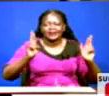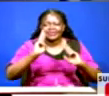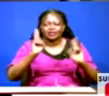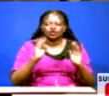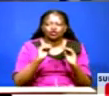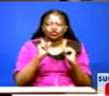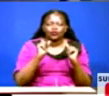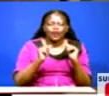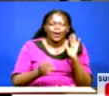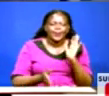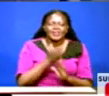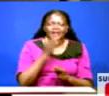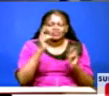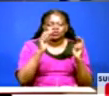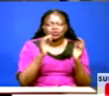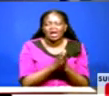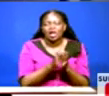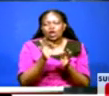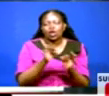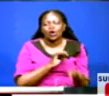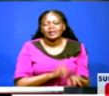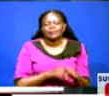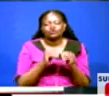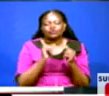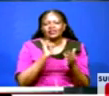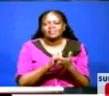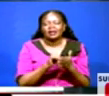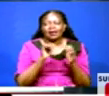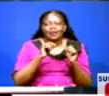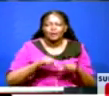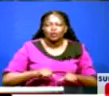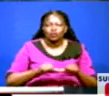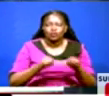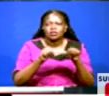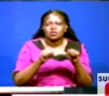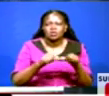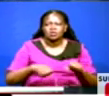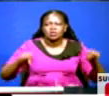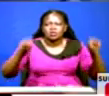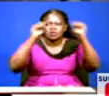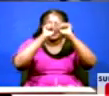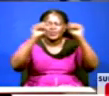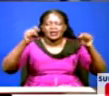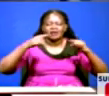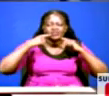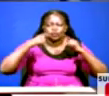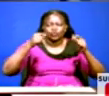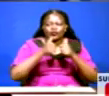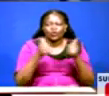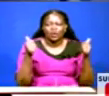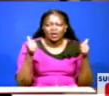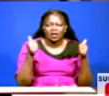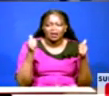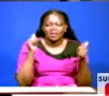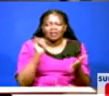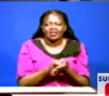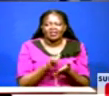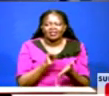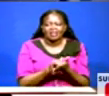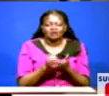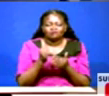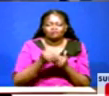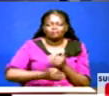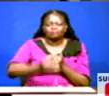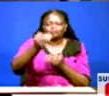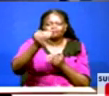issues and long-term solutions that are sustainable. The president has already pronounced himself that the way to go is